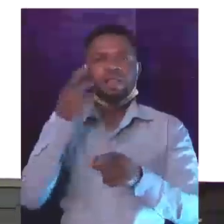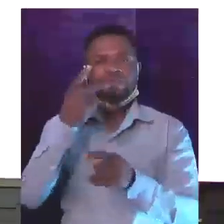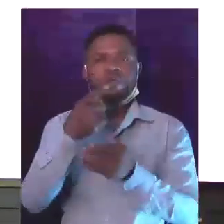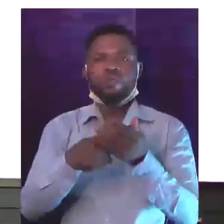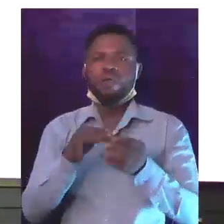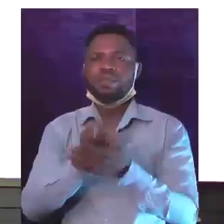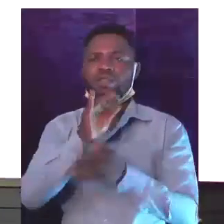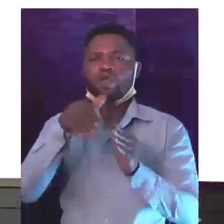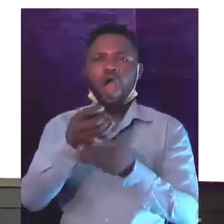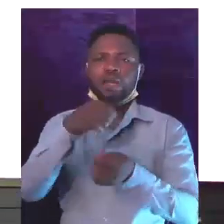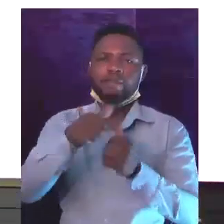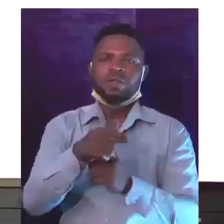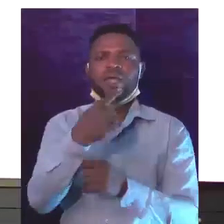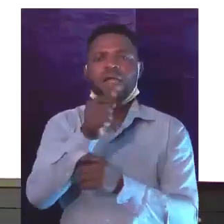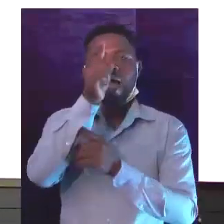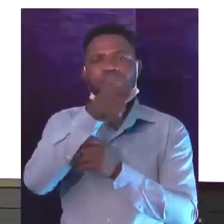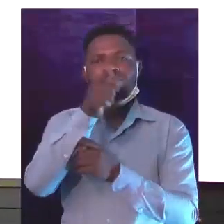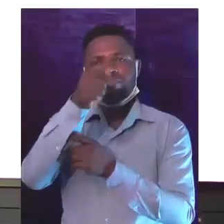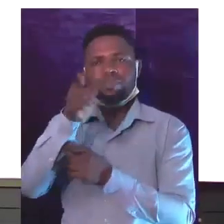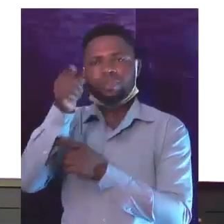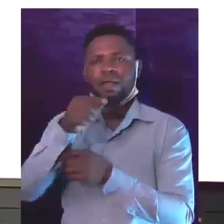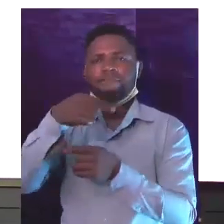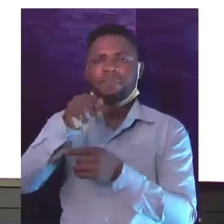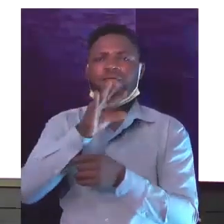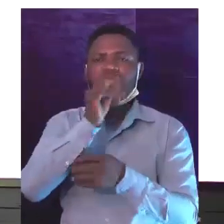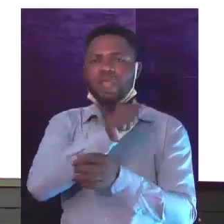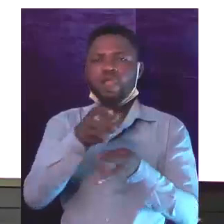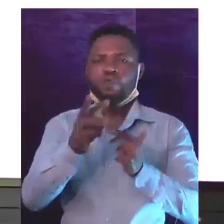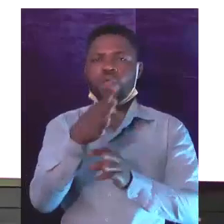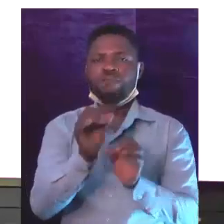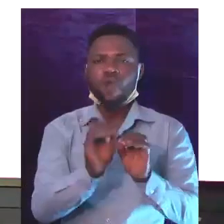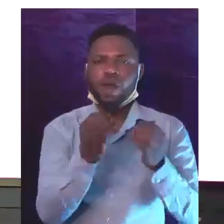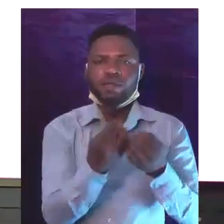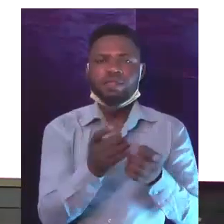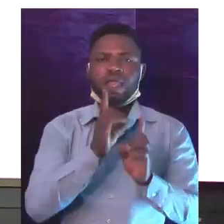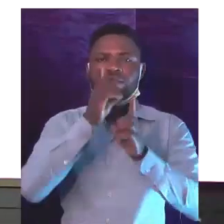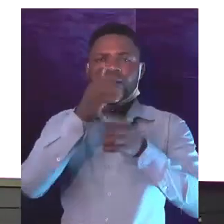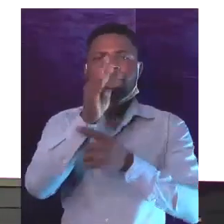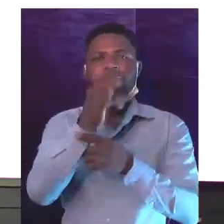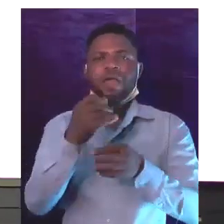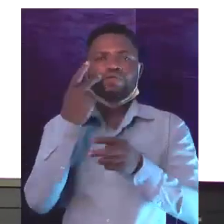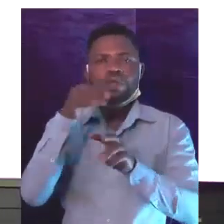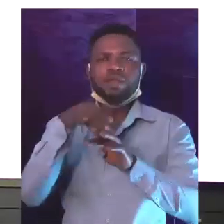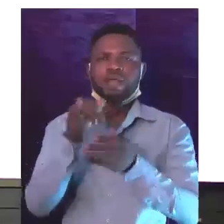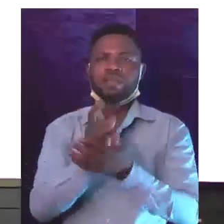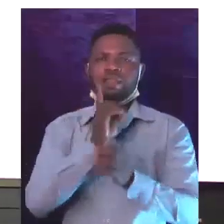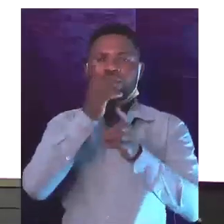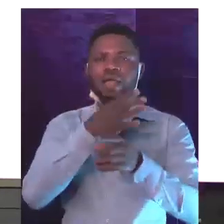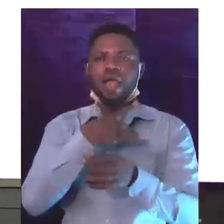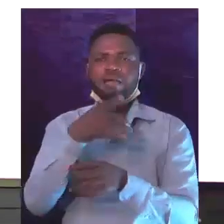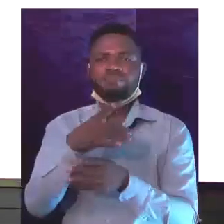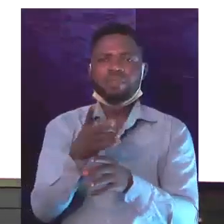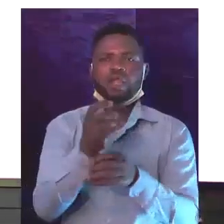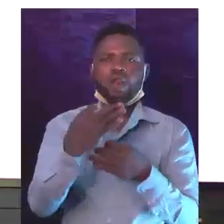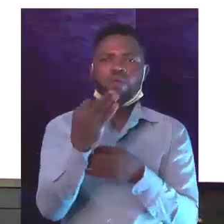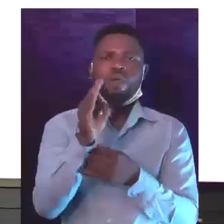all about. Now, the tally marking is a way of organizing data by looking at that data and ticking off